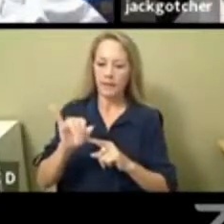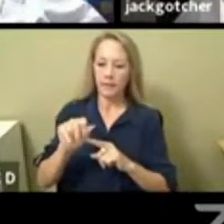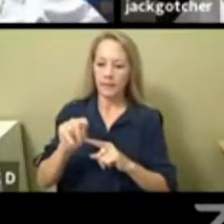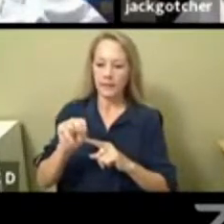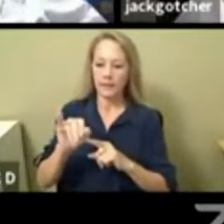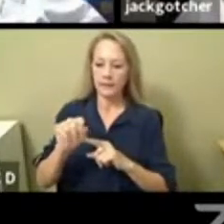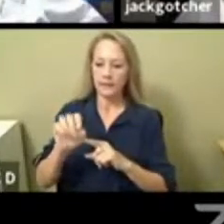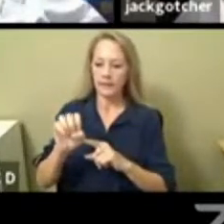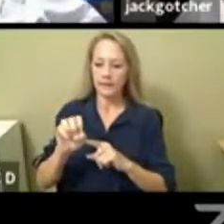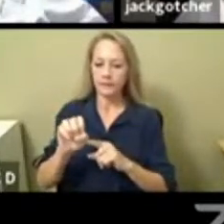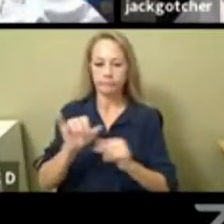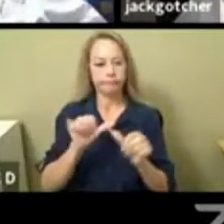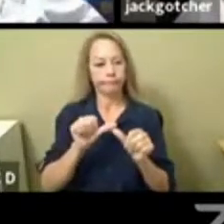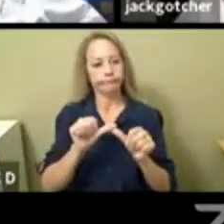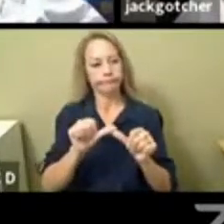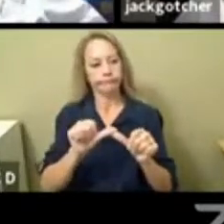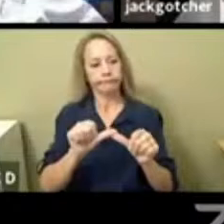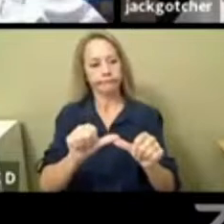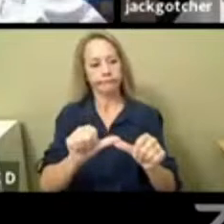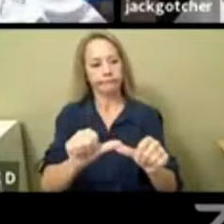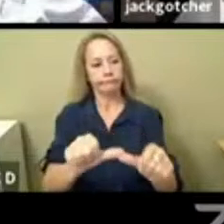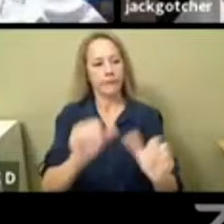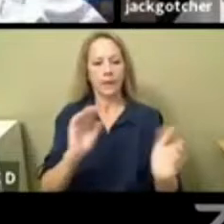a definite expiration date?